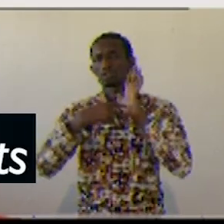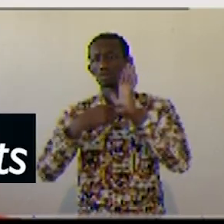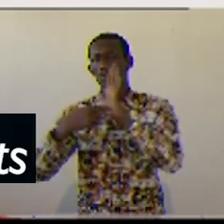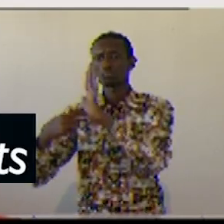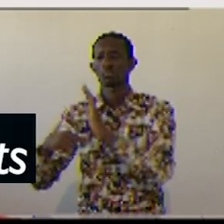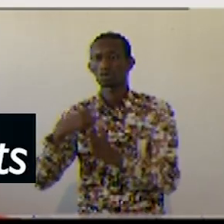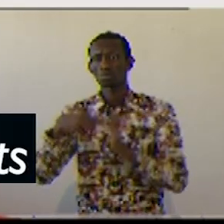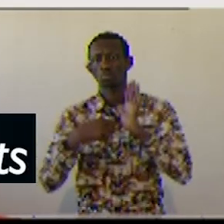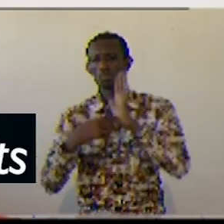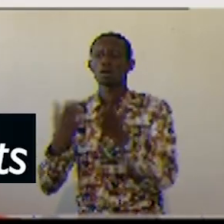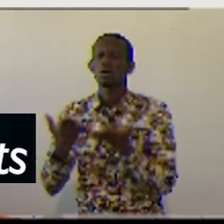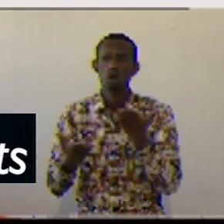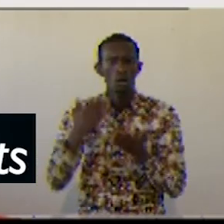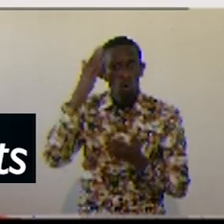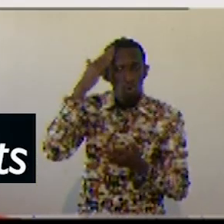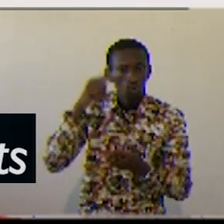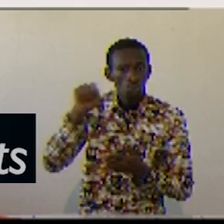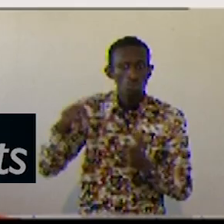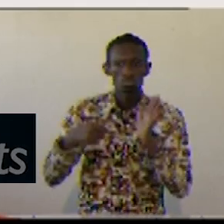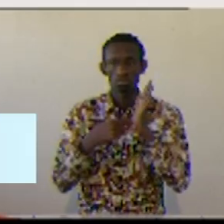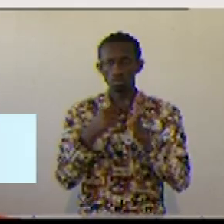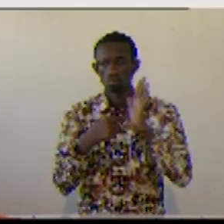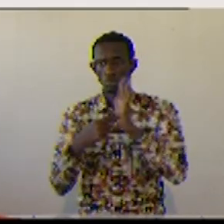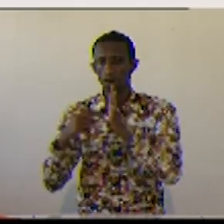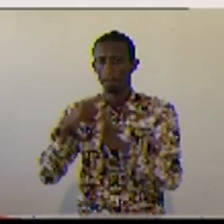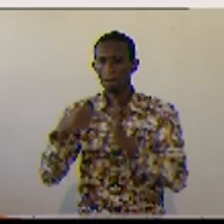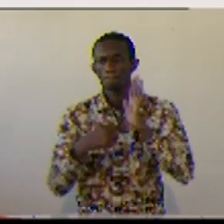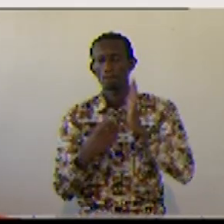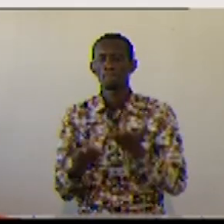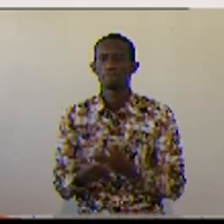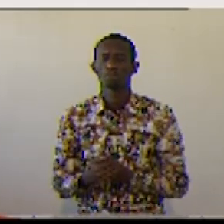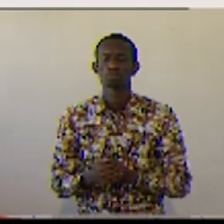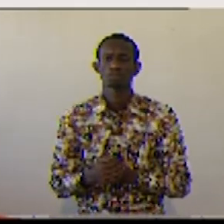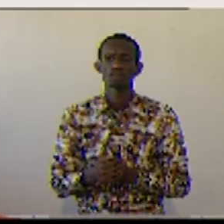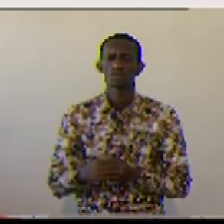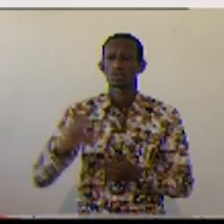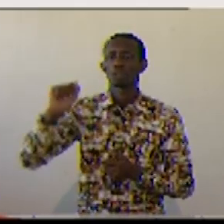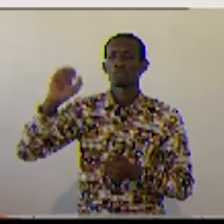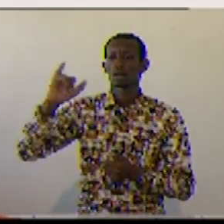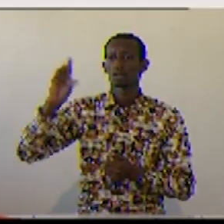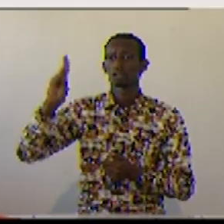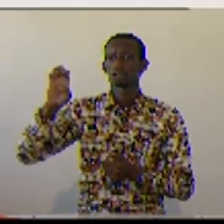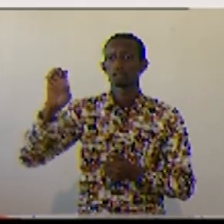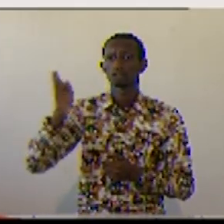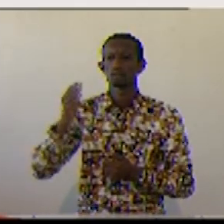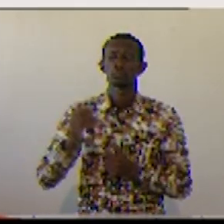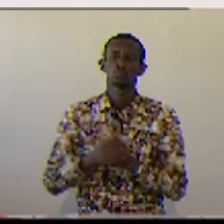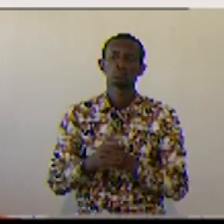know those state symbols? We said the acids are dilute. If they are dilute, then they are